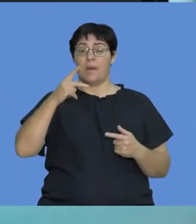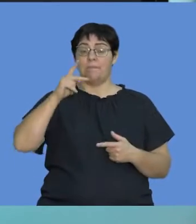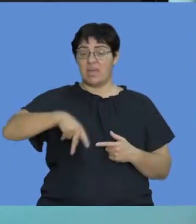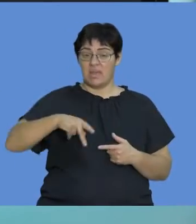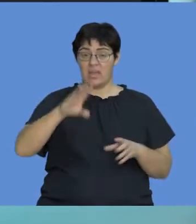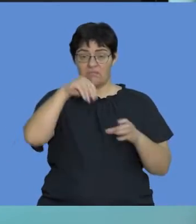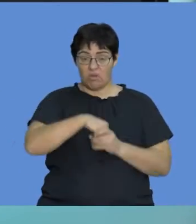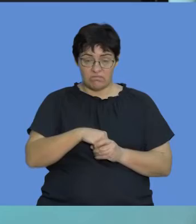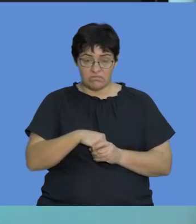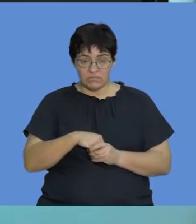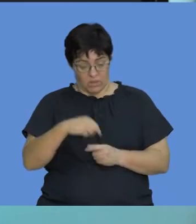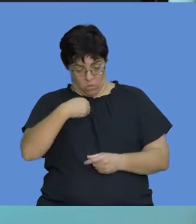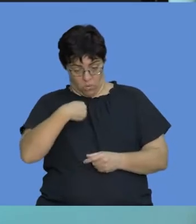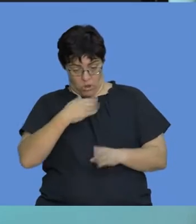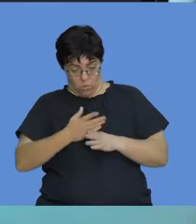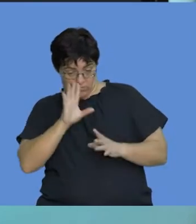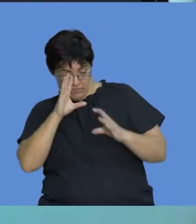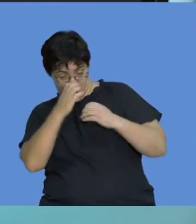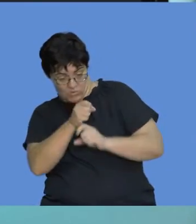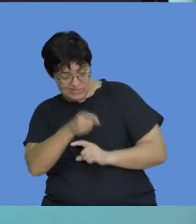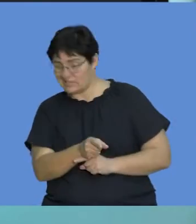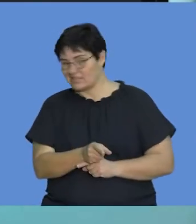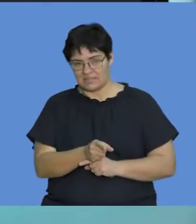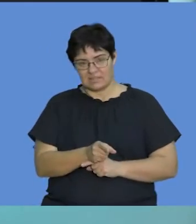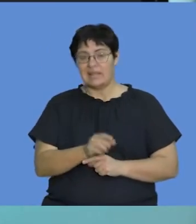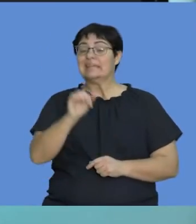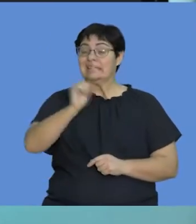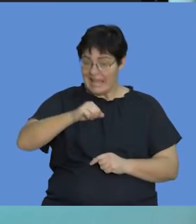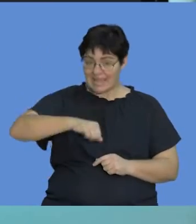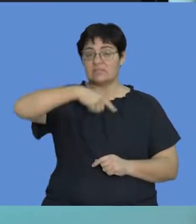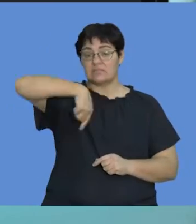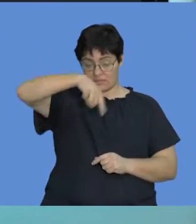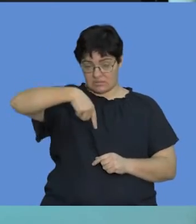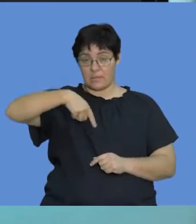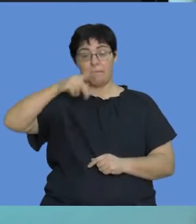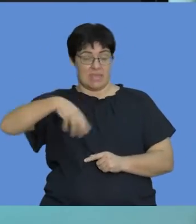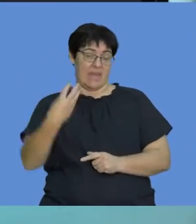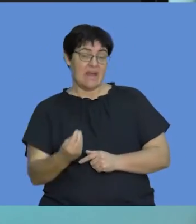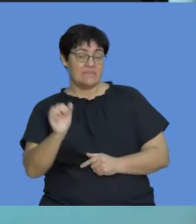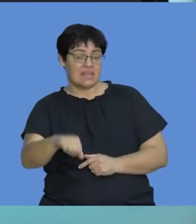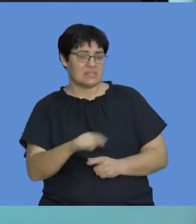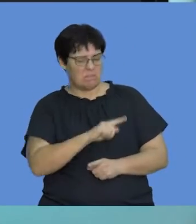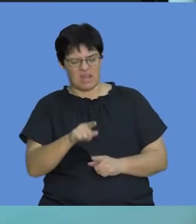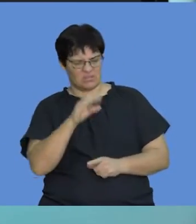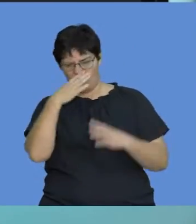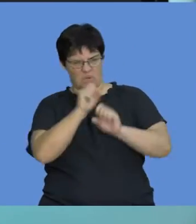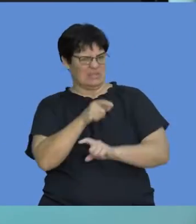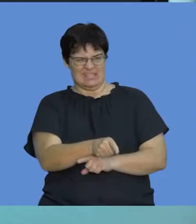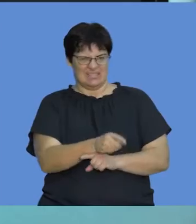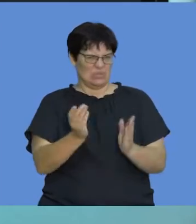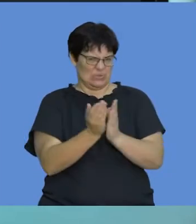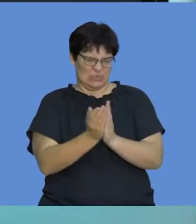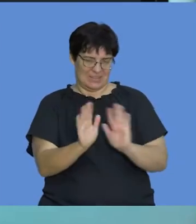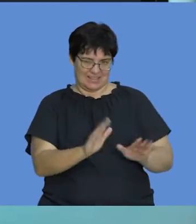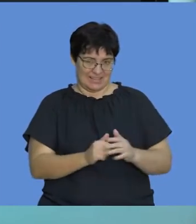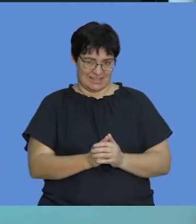to do with the momentum we're working with, okay? You do get rotational momentum, but we don't do